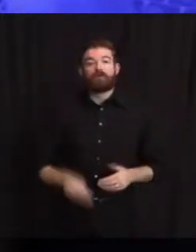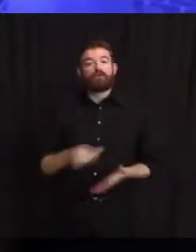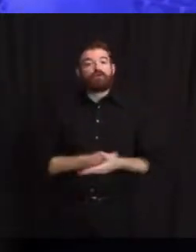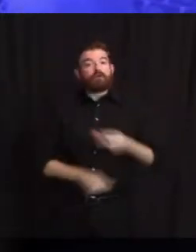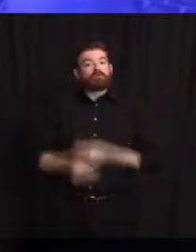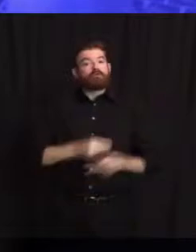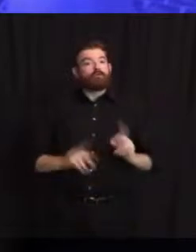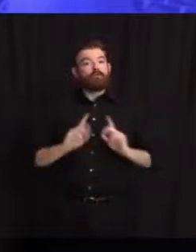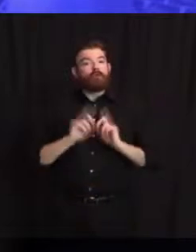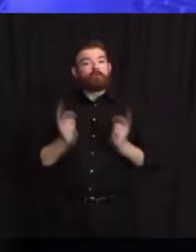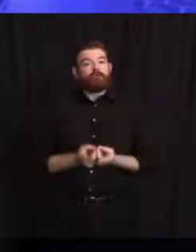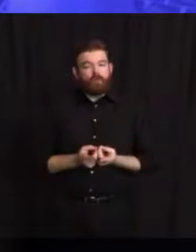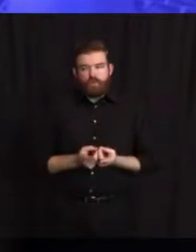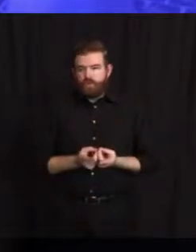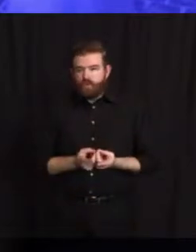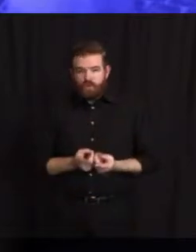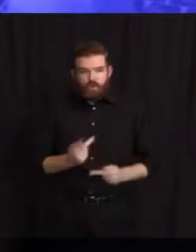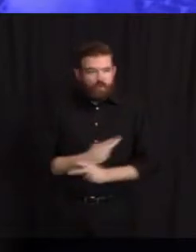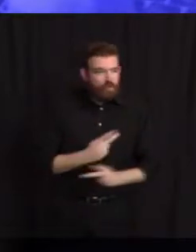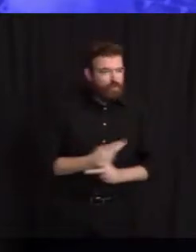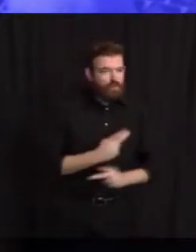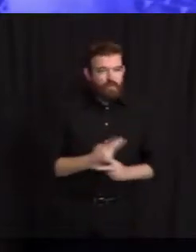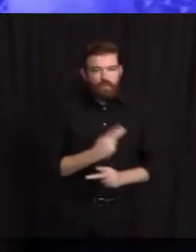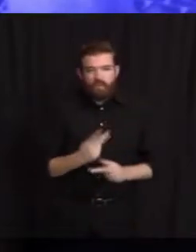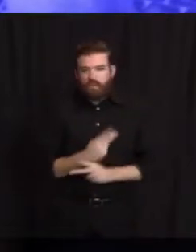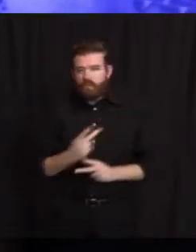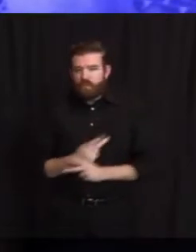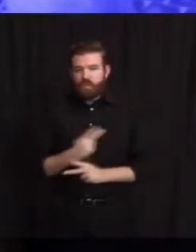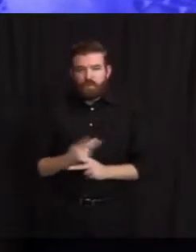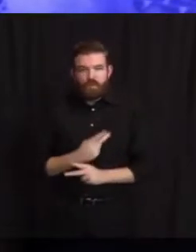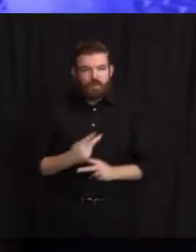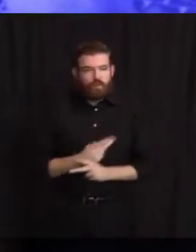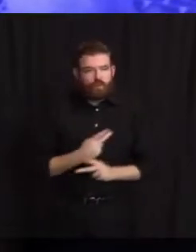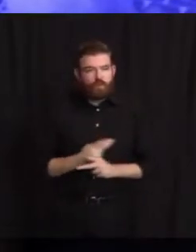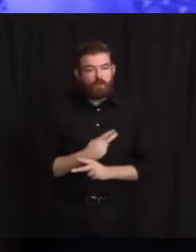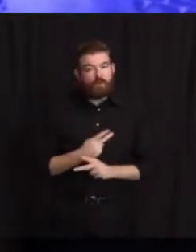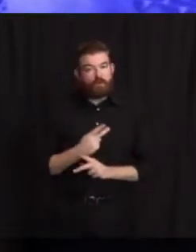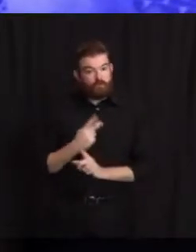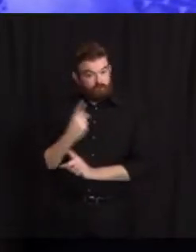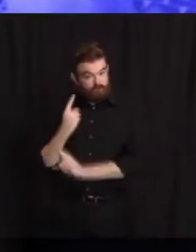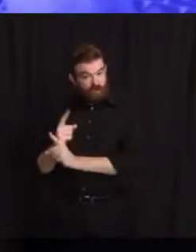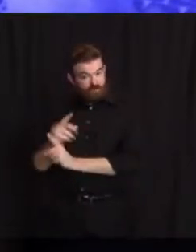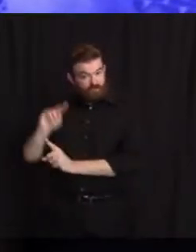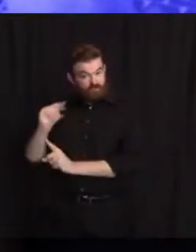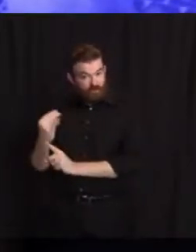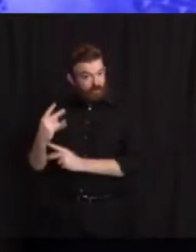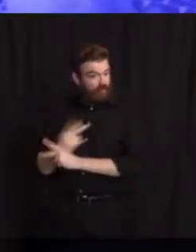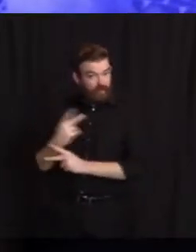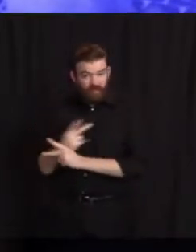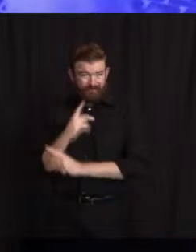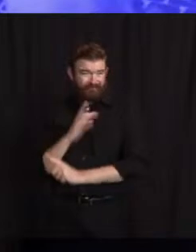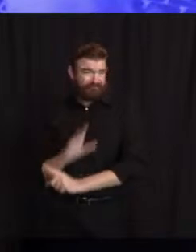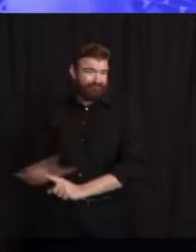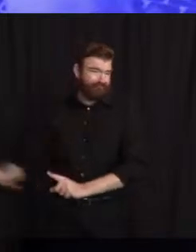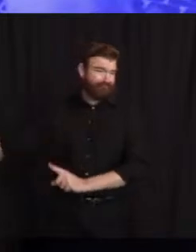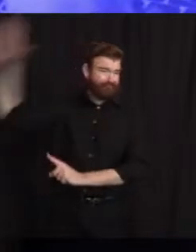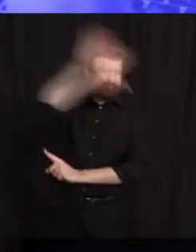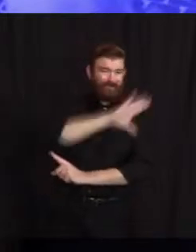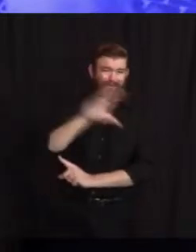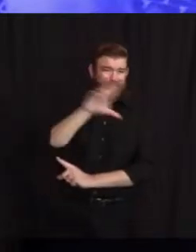alone. States across the country are facing similar fiscal challenges that seemed inconceivable just a few short months